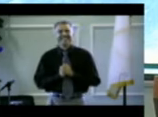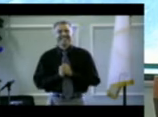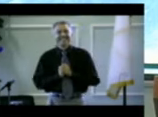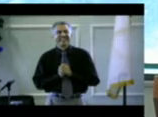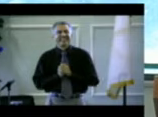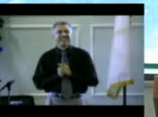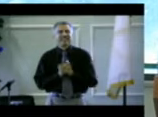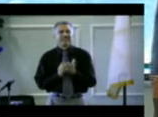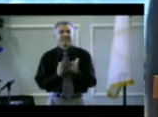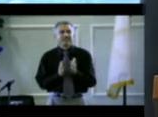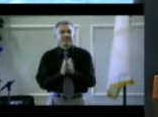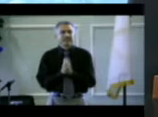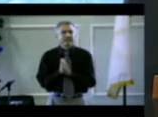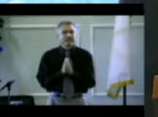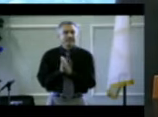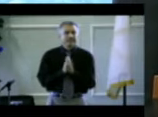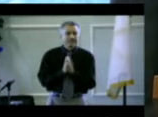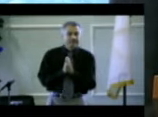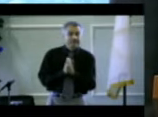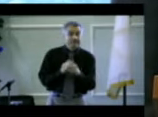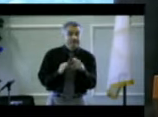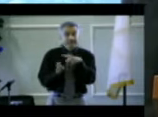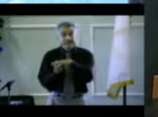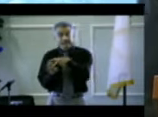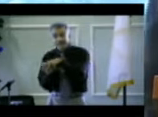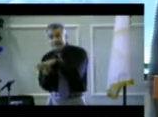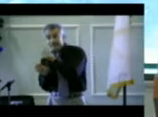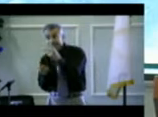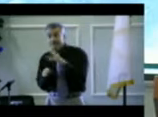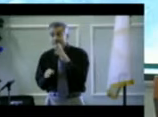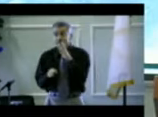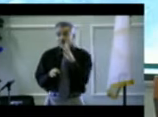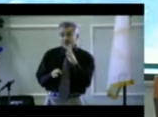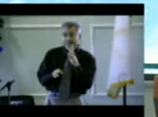Are you conniving? Are you greedy?